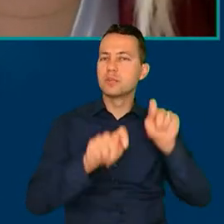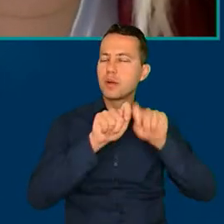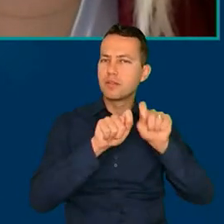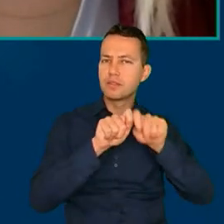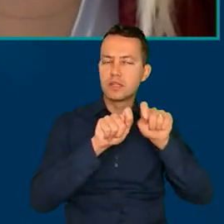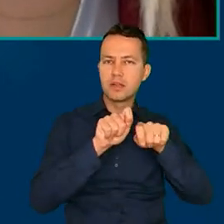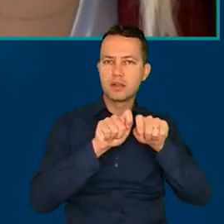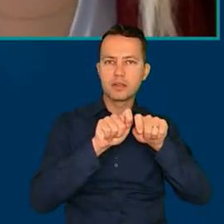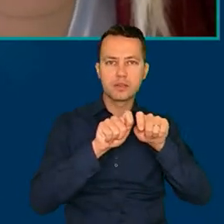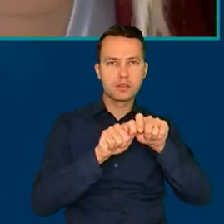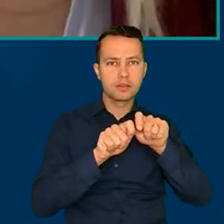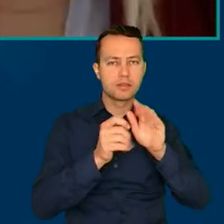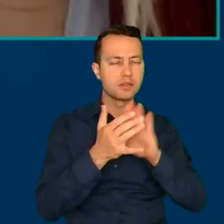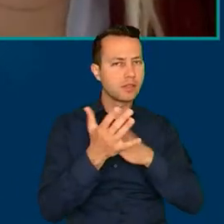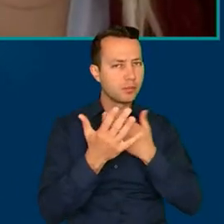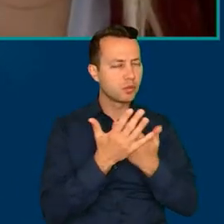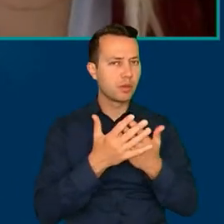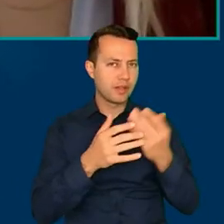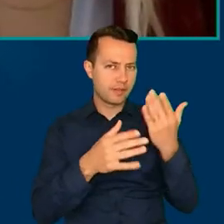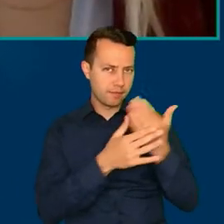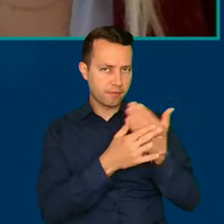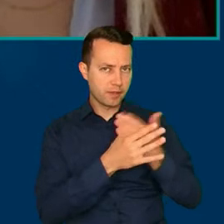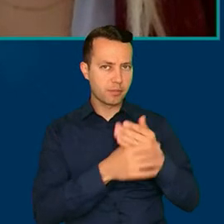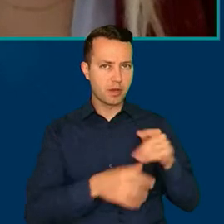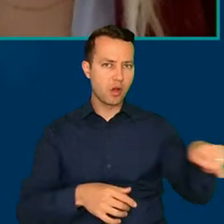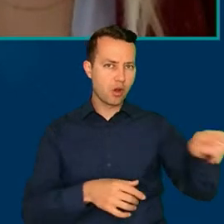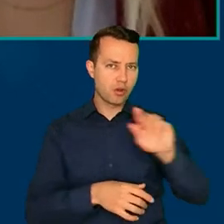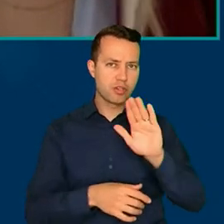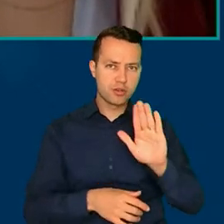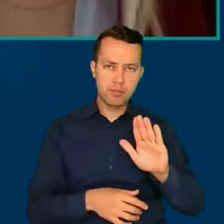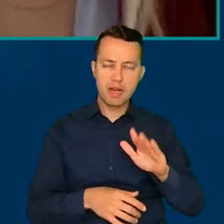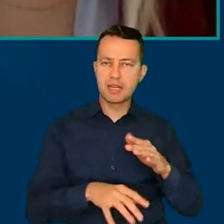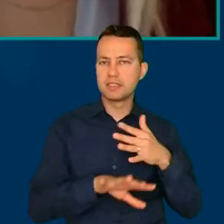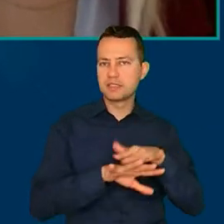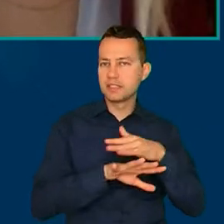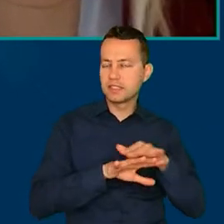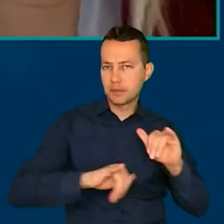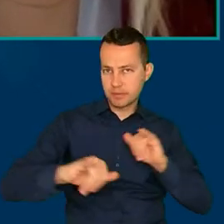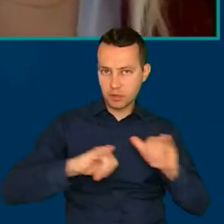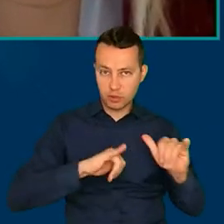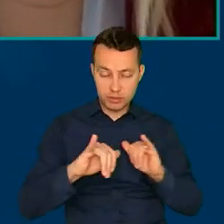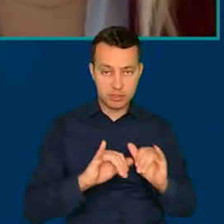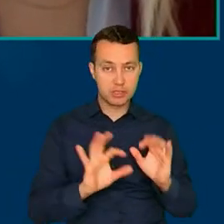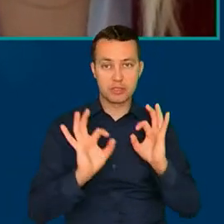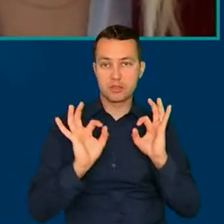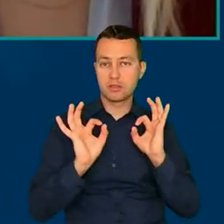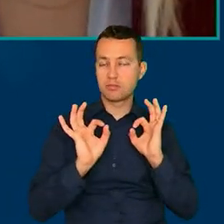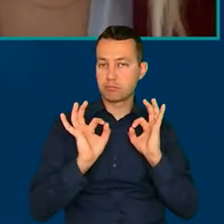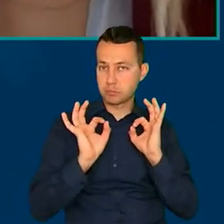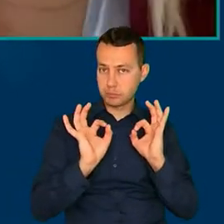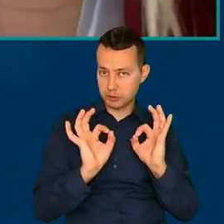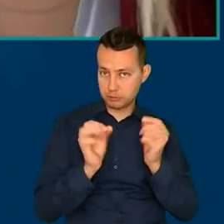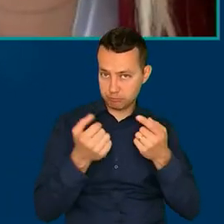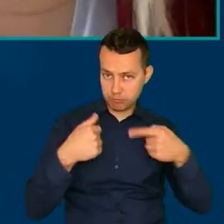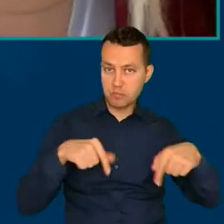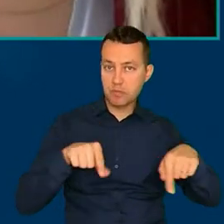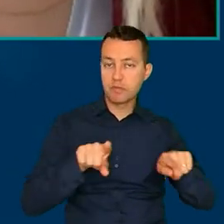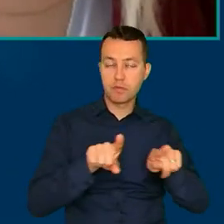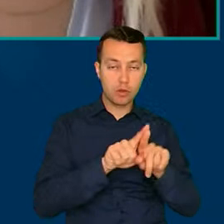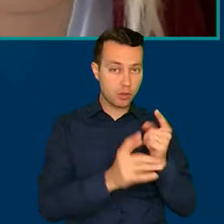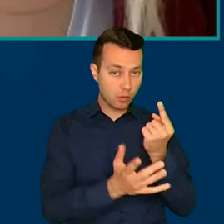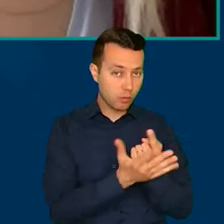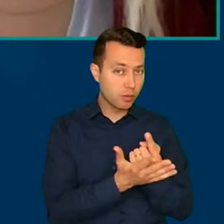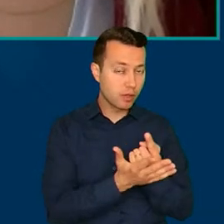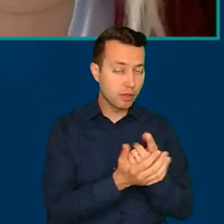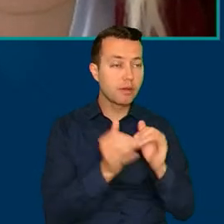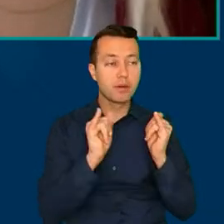they commit to them. The EU taxonomy regulation also makes reference to the OECD guidelines as